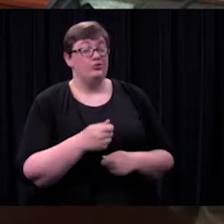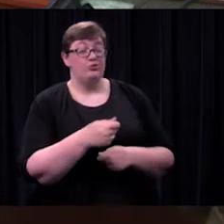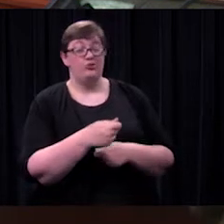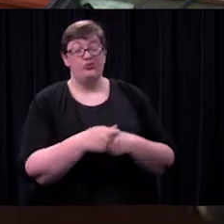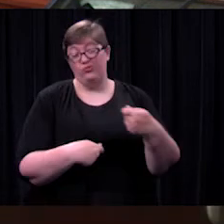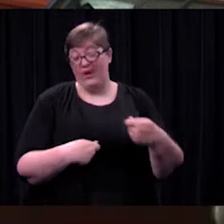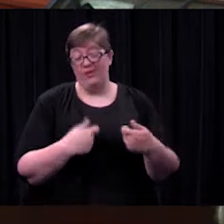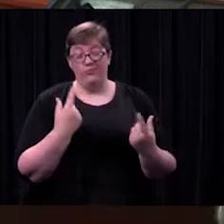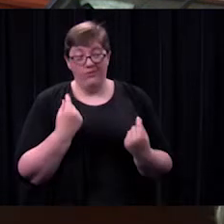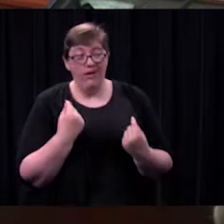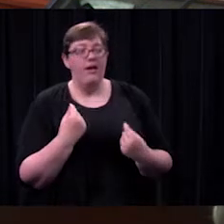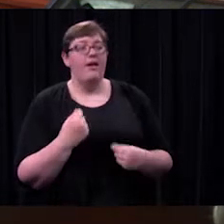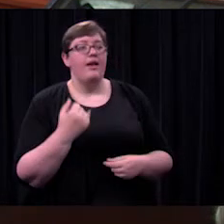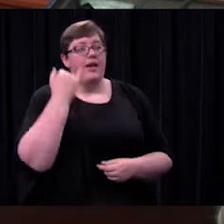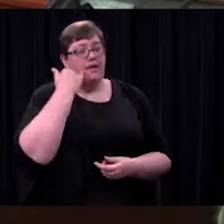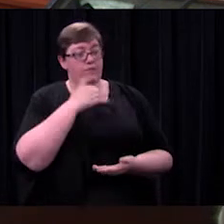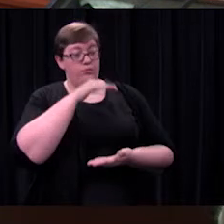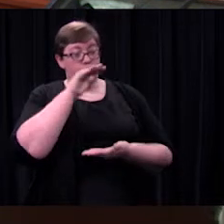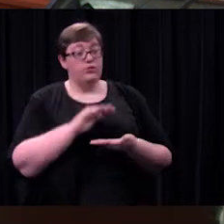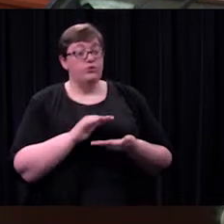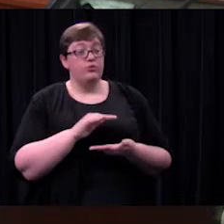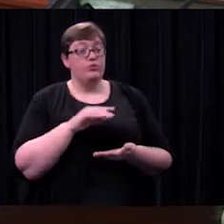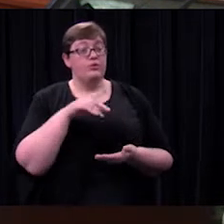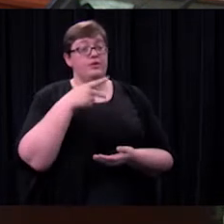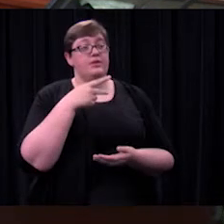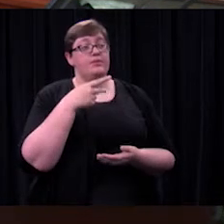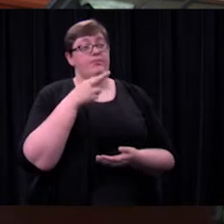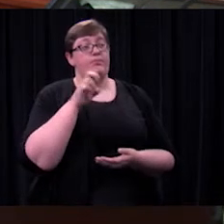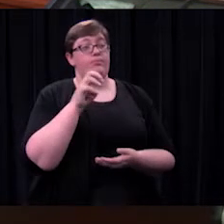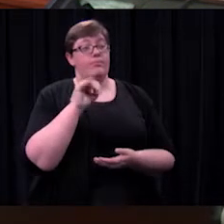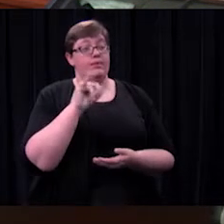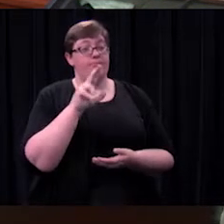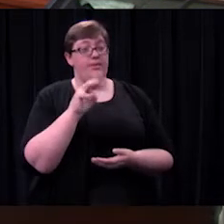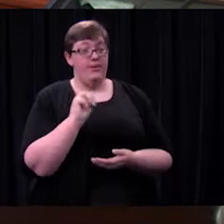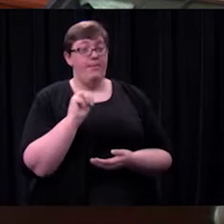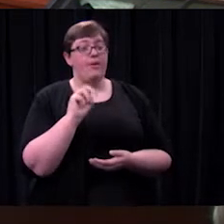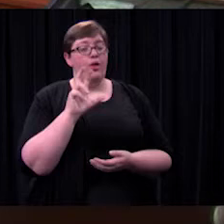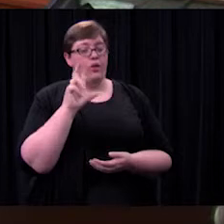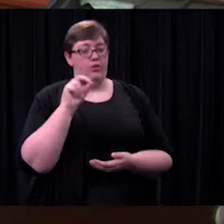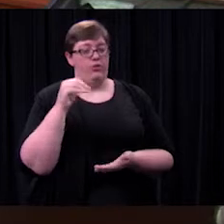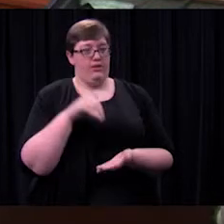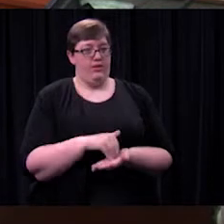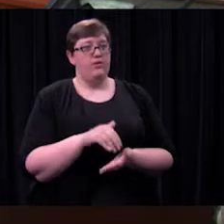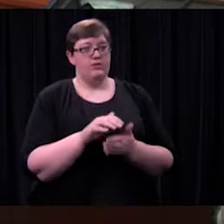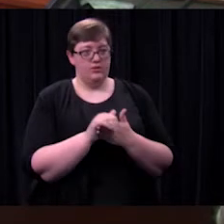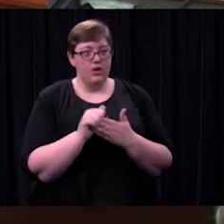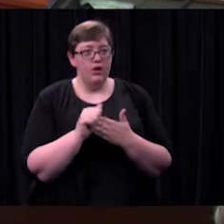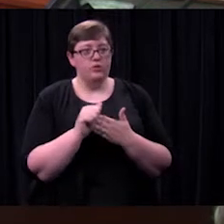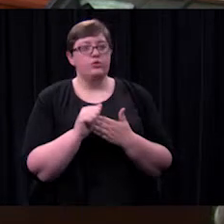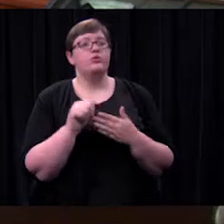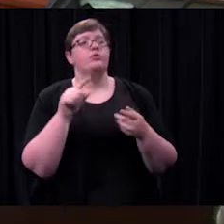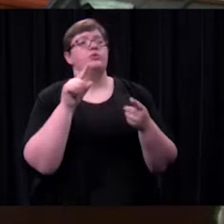reduce the premium by it's actually $33,000 to take on